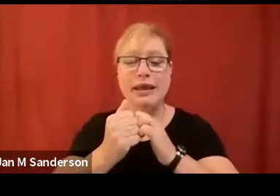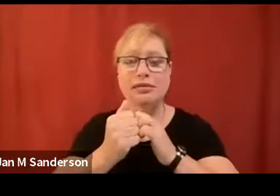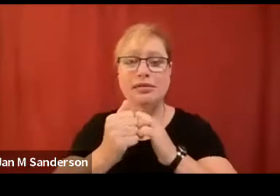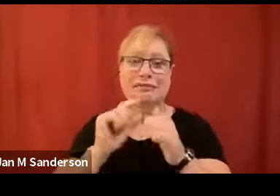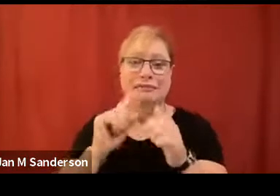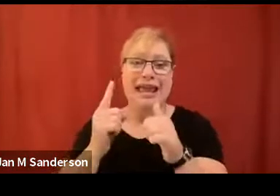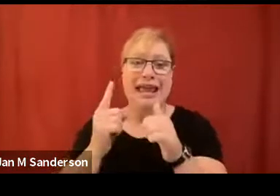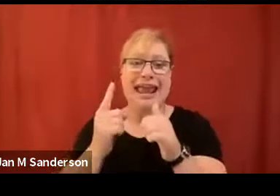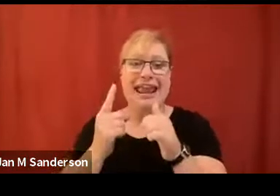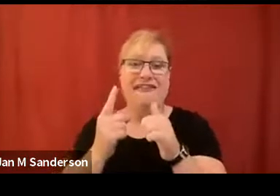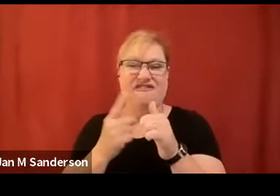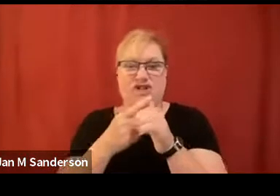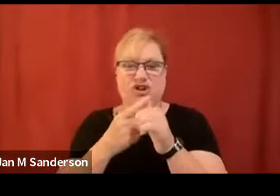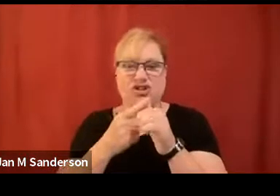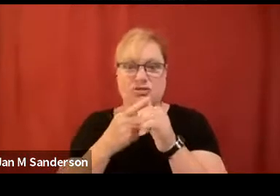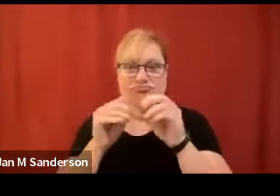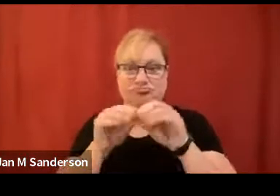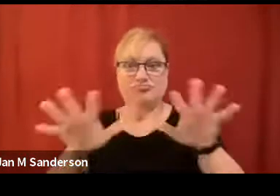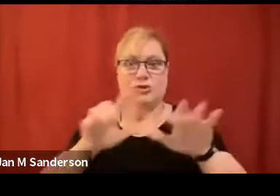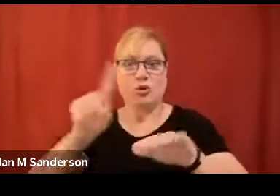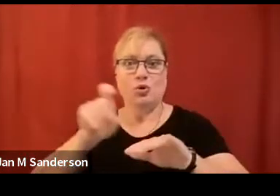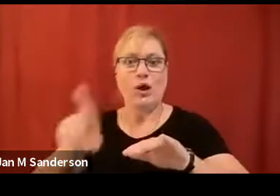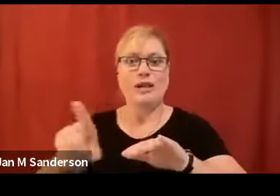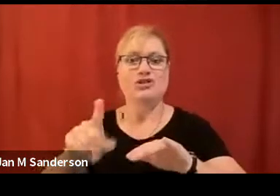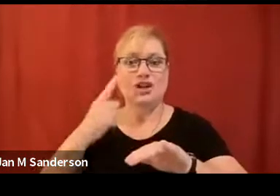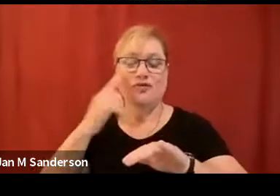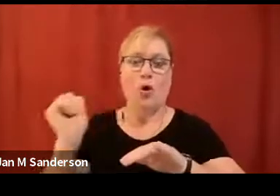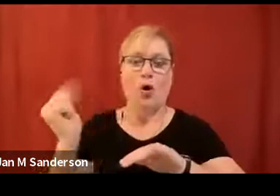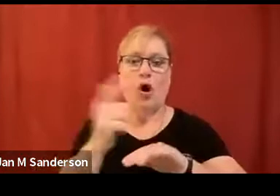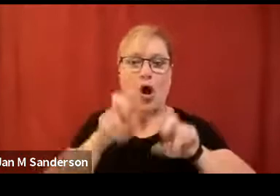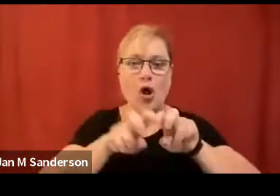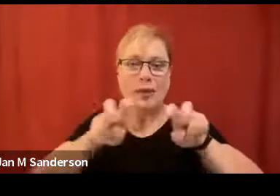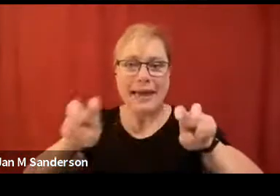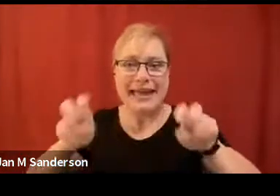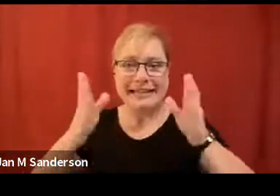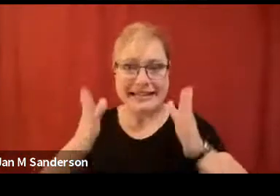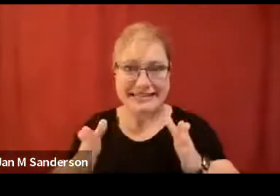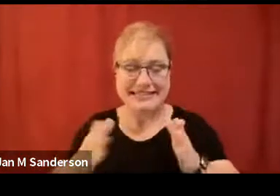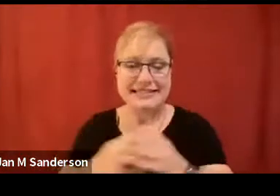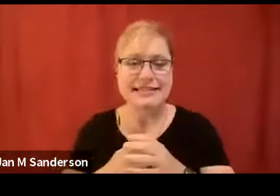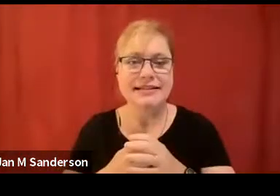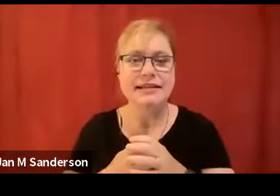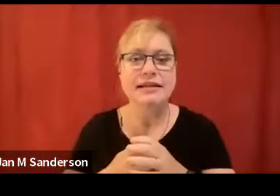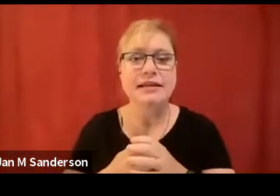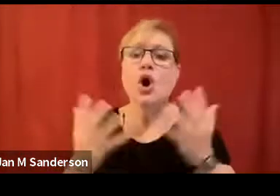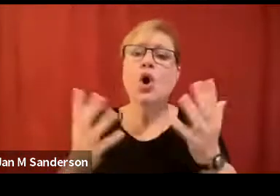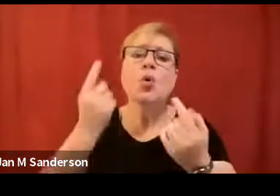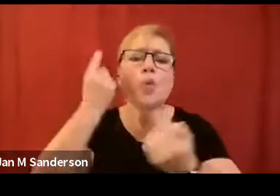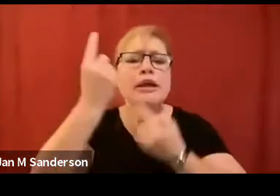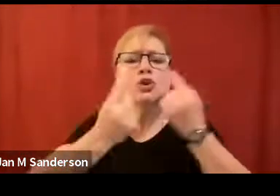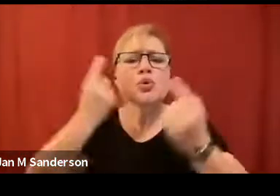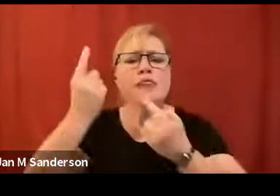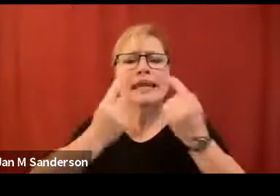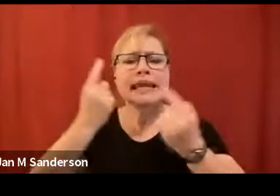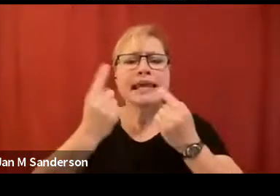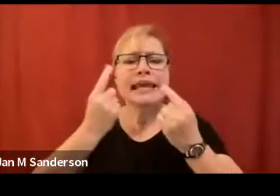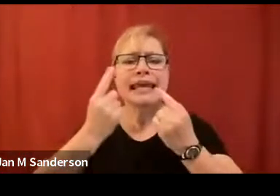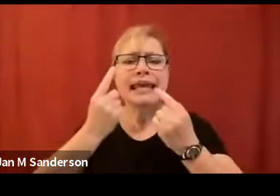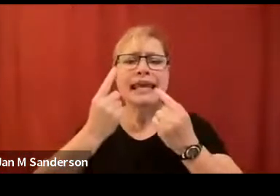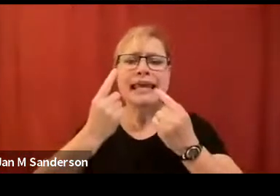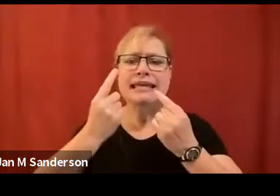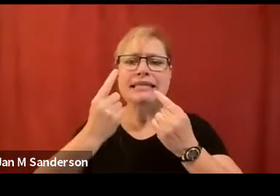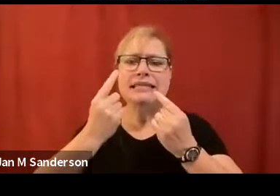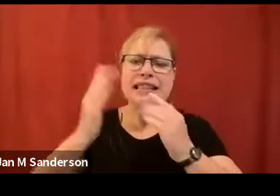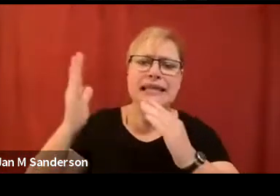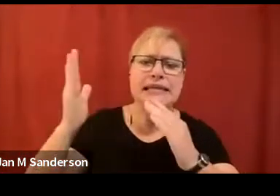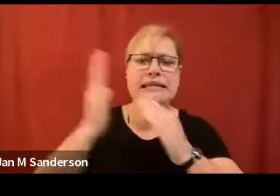all the panelists, and we'll sort of just take you one by one here. What do you think is the biggest educational challenge